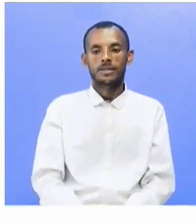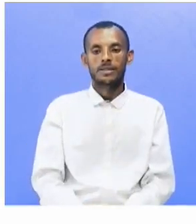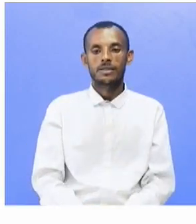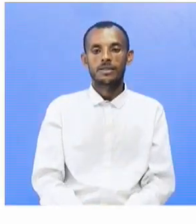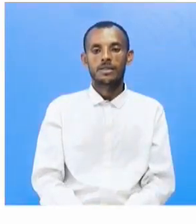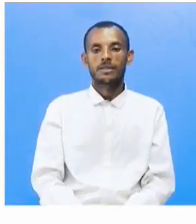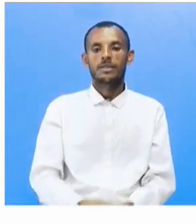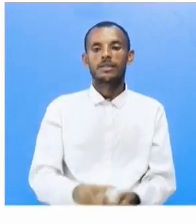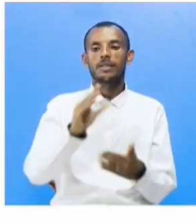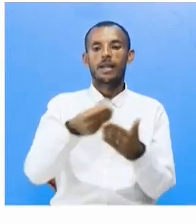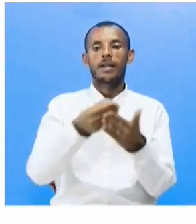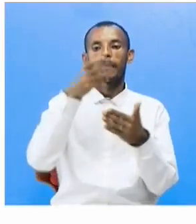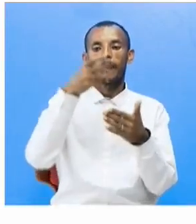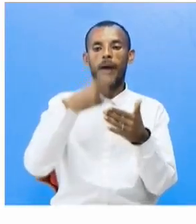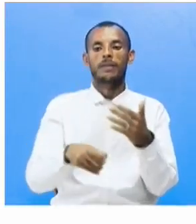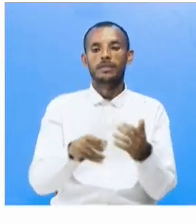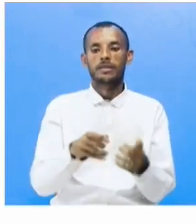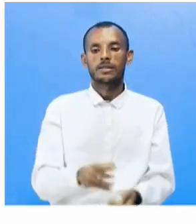in